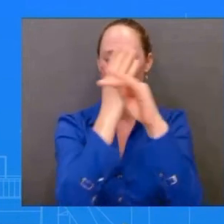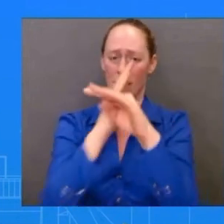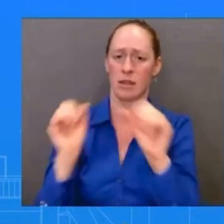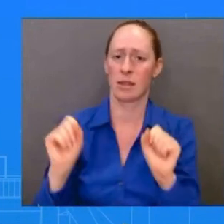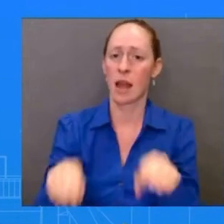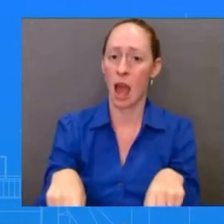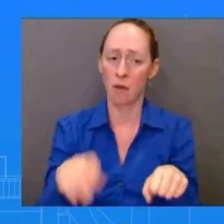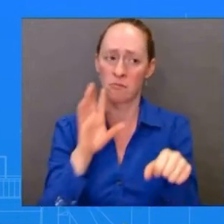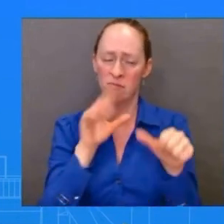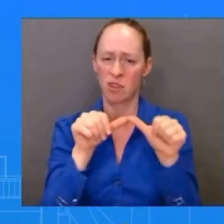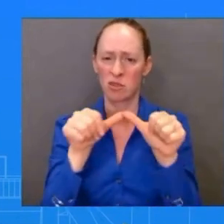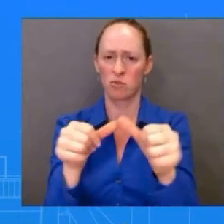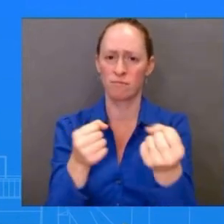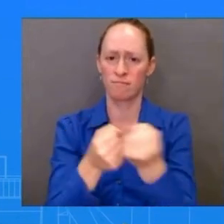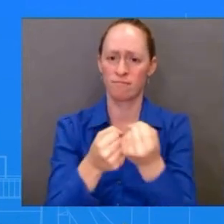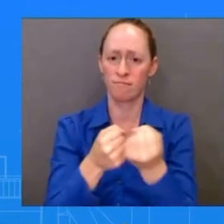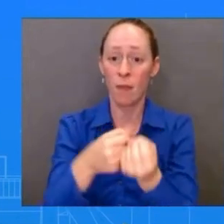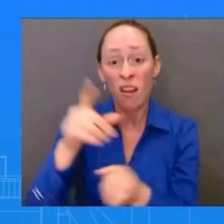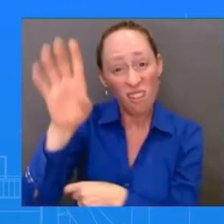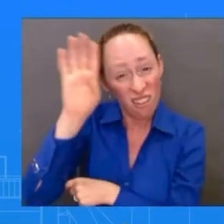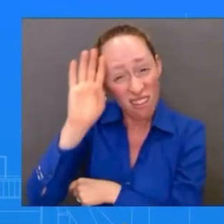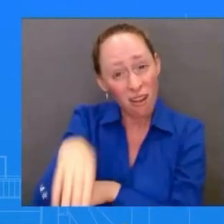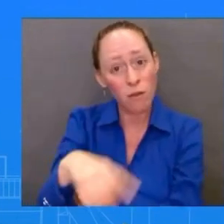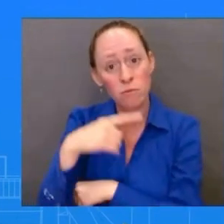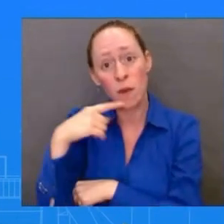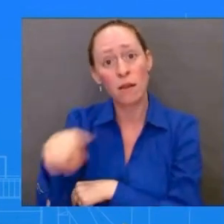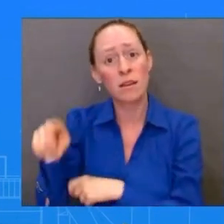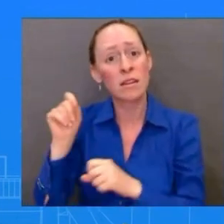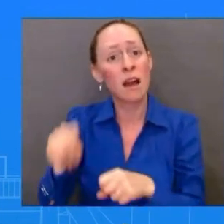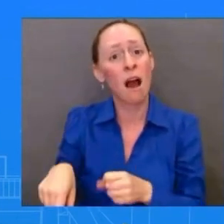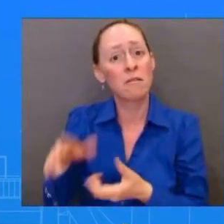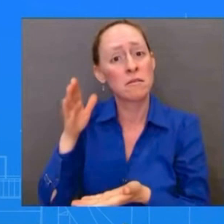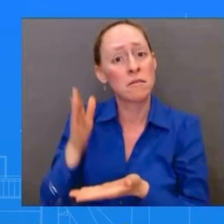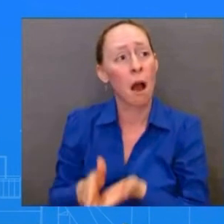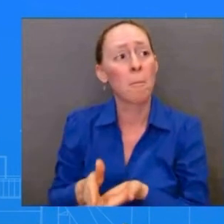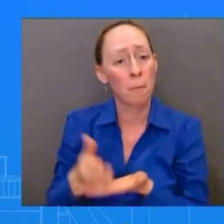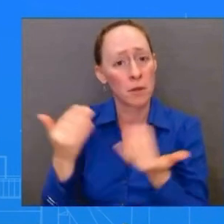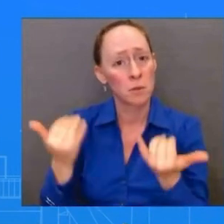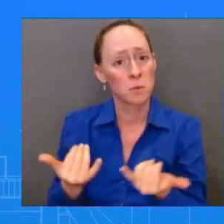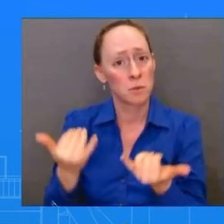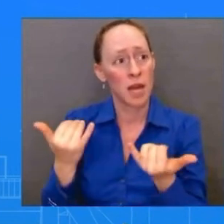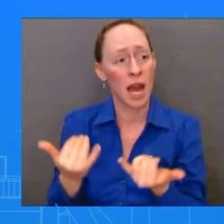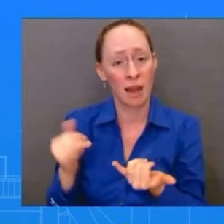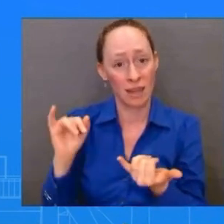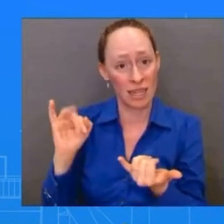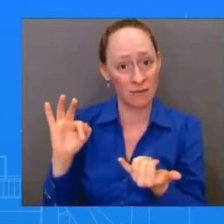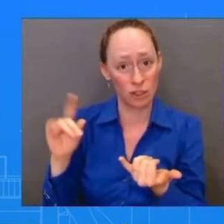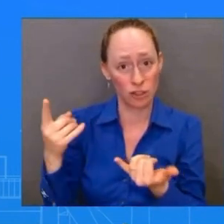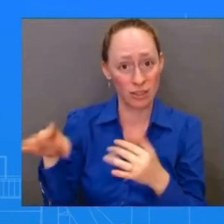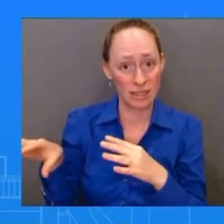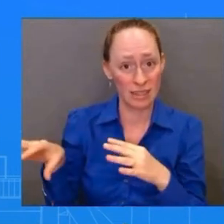and stopping its brutal attacks. Until it does, the United States and our allies and our partners